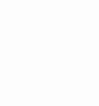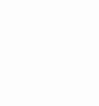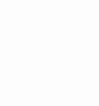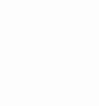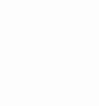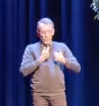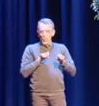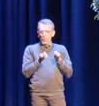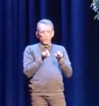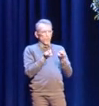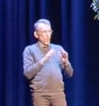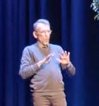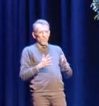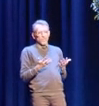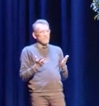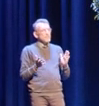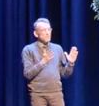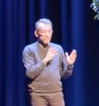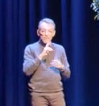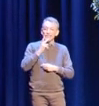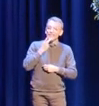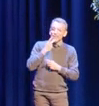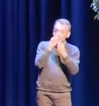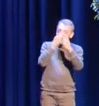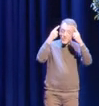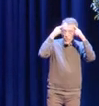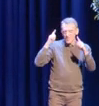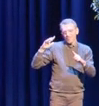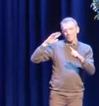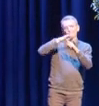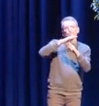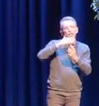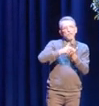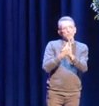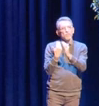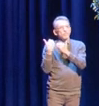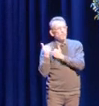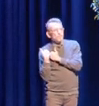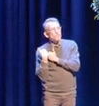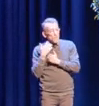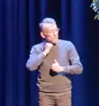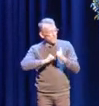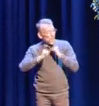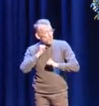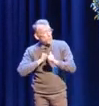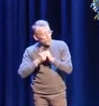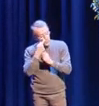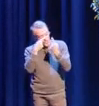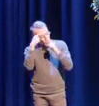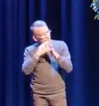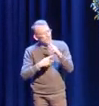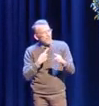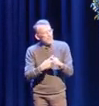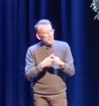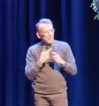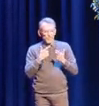control. Secondly, that universities have a key role to play in this, and I'm very proud that Sussex is such a leader in